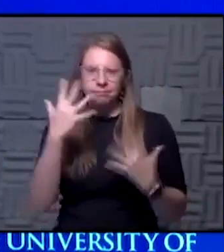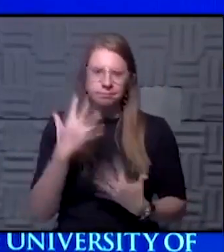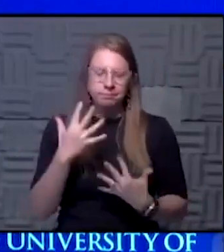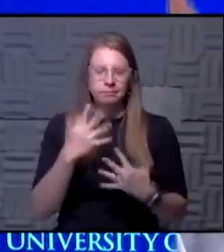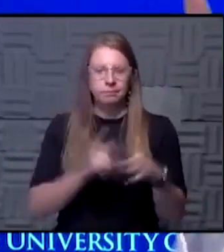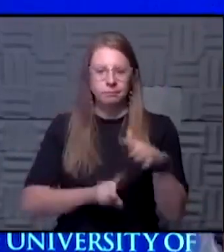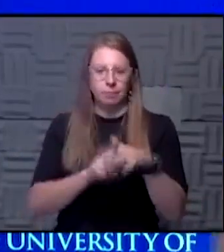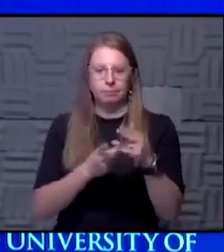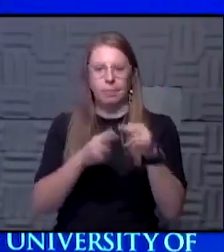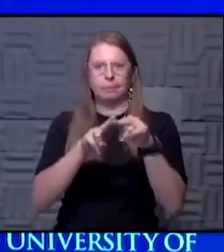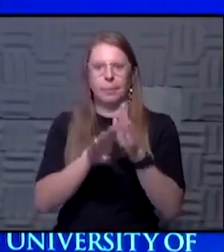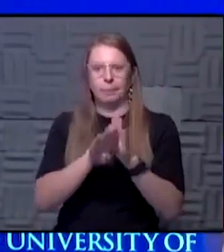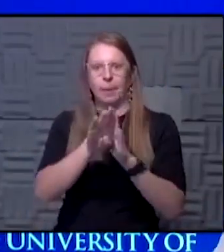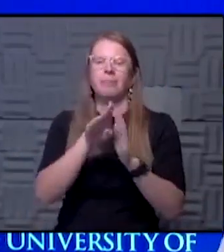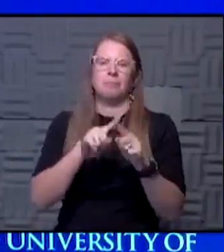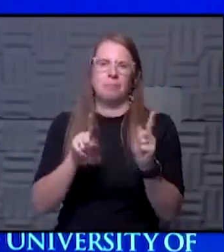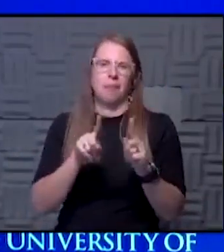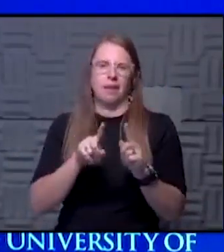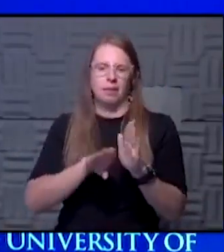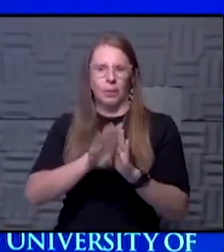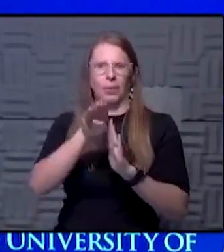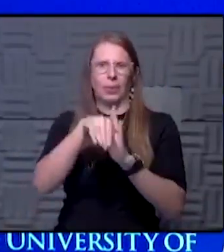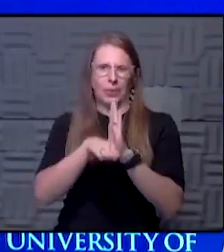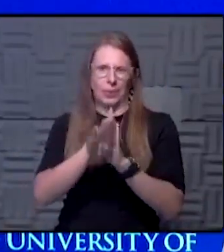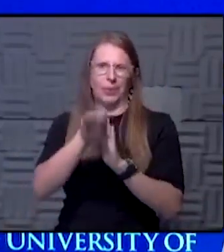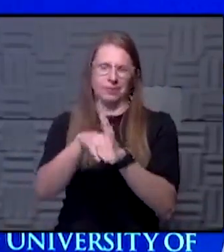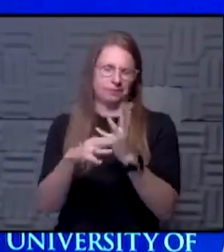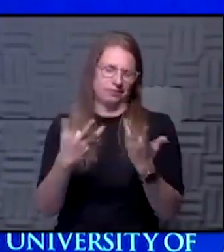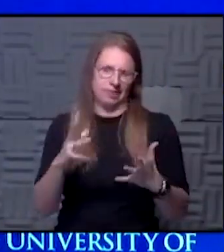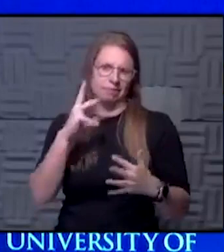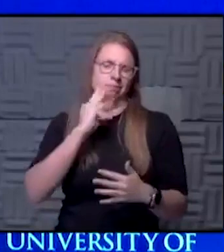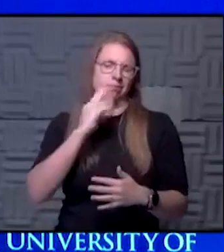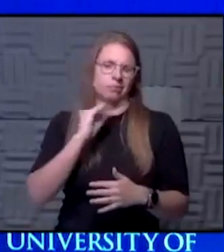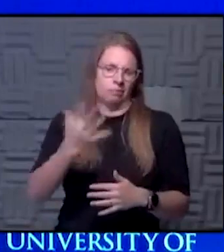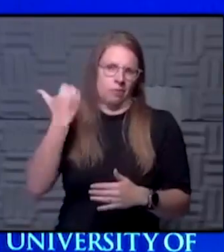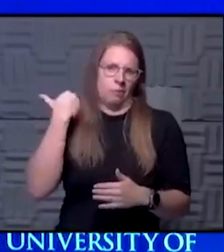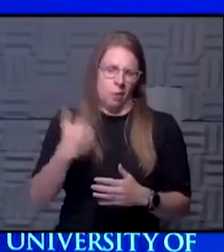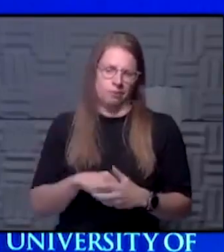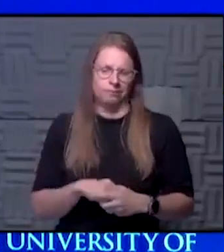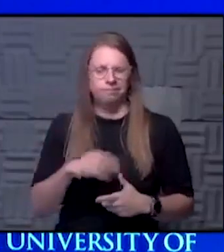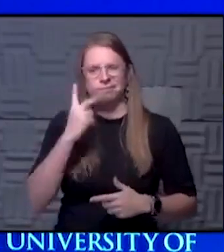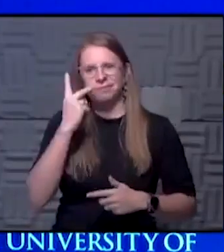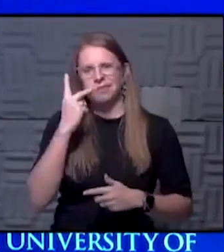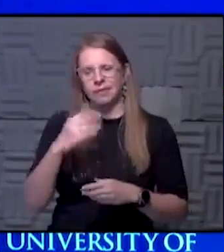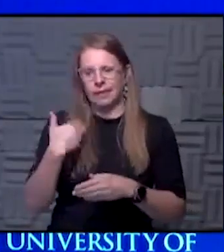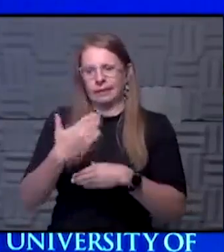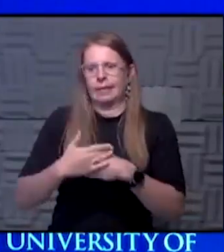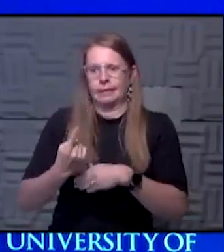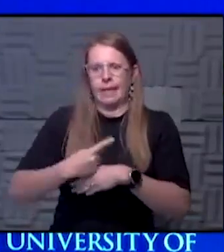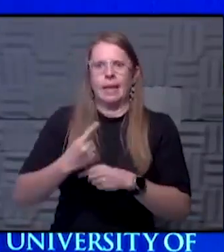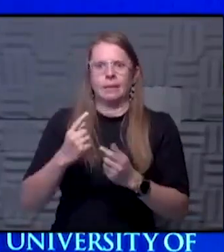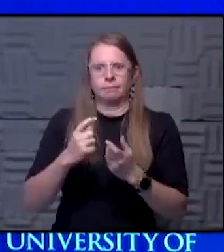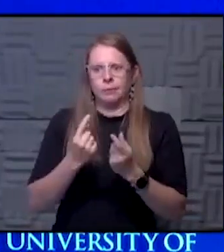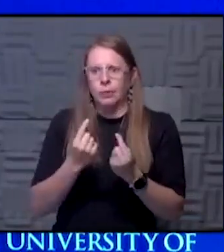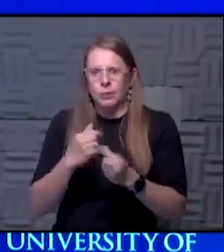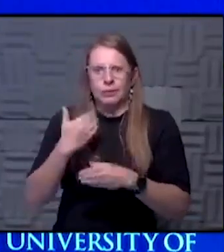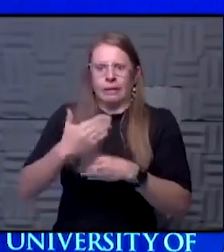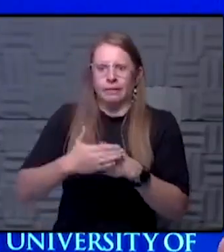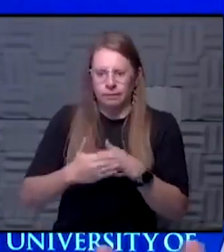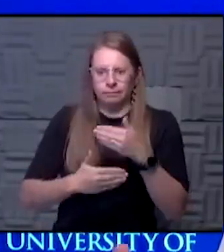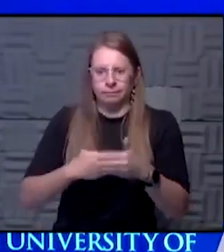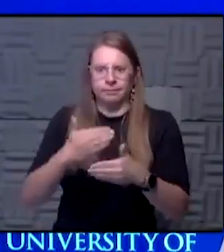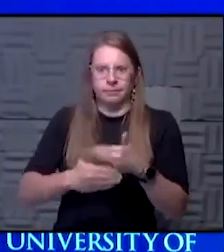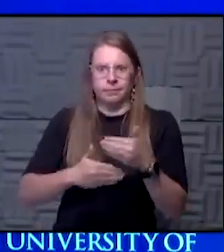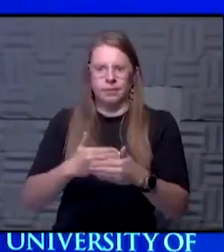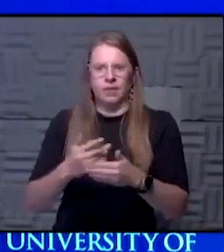up like that, but we've been up and down like this. It's kind of like a yo-yo, and we'll just have to see how the next day goes. And what we always say is we'll know more in 2 weeks